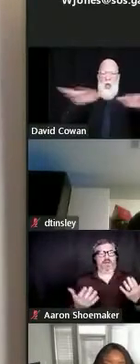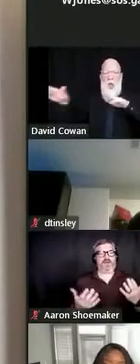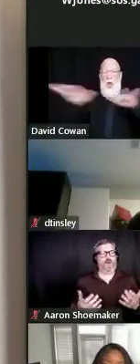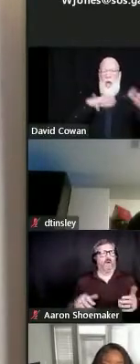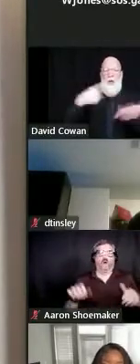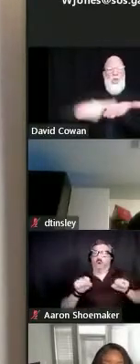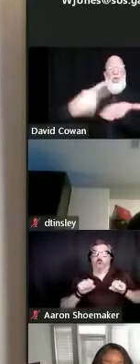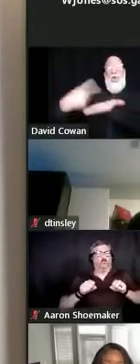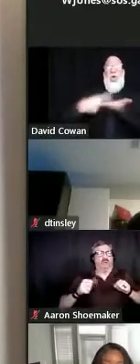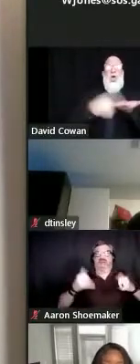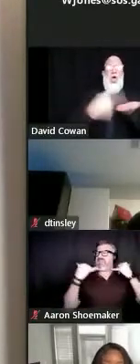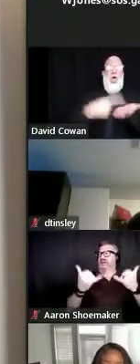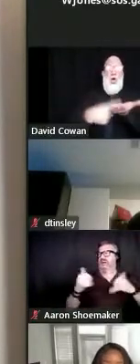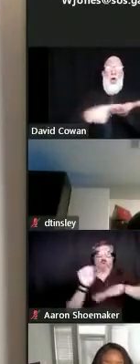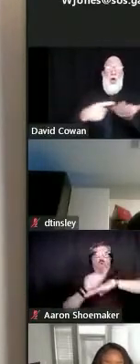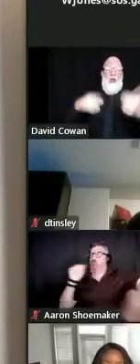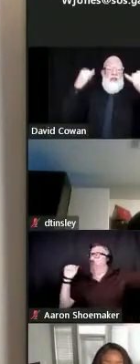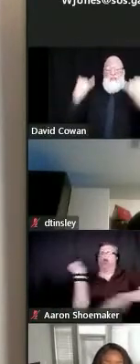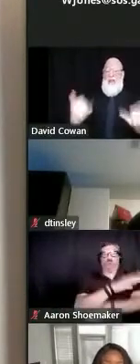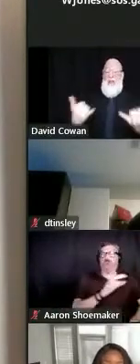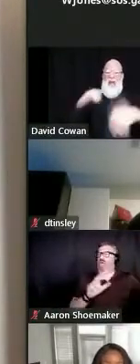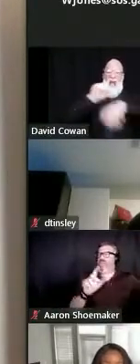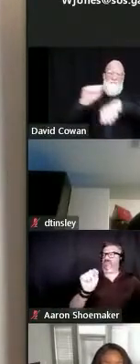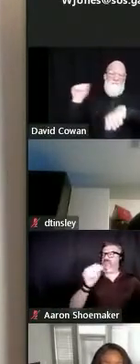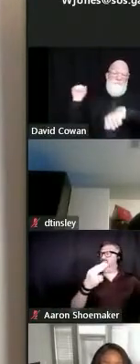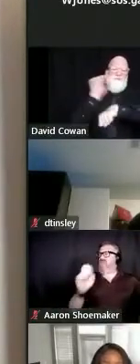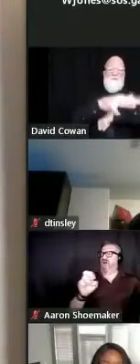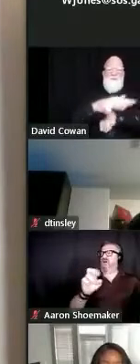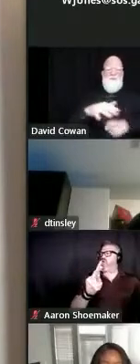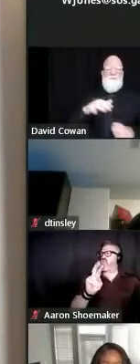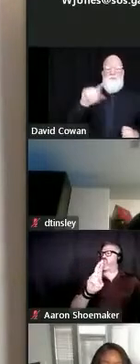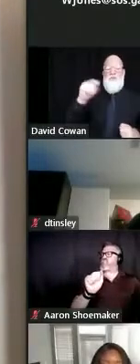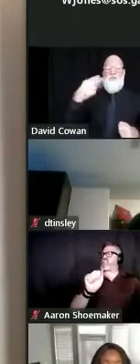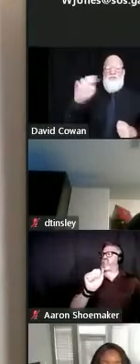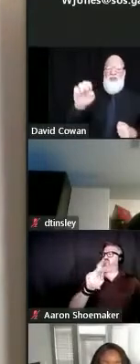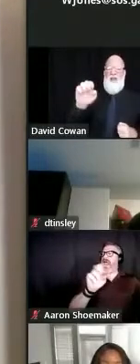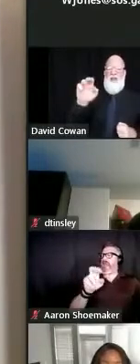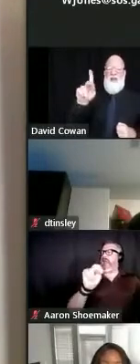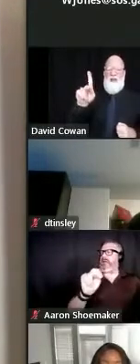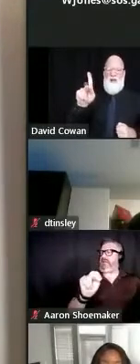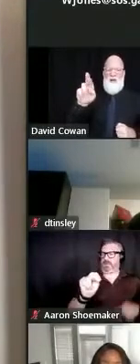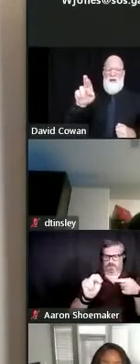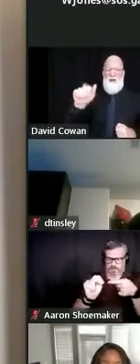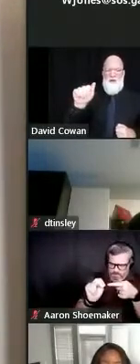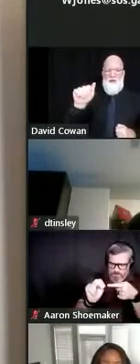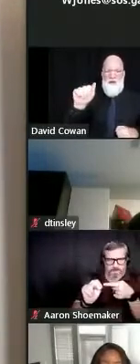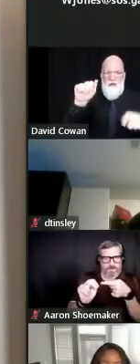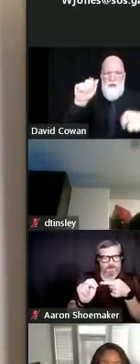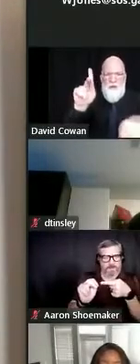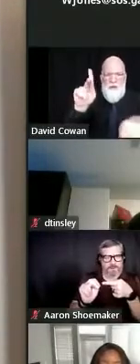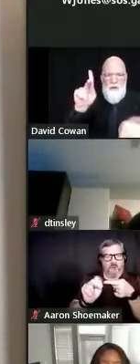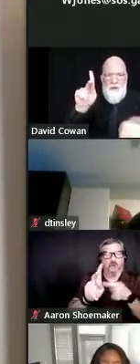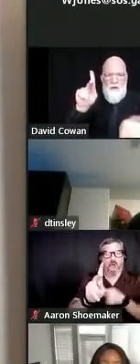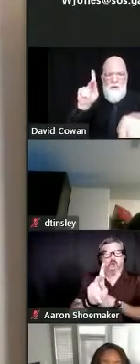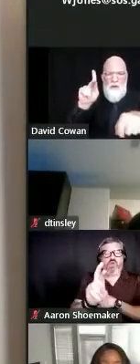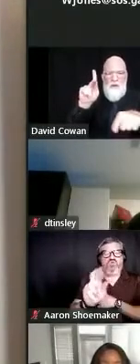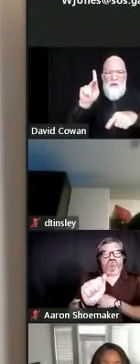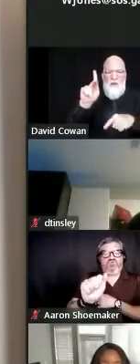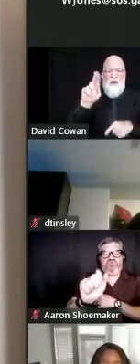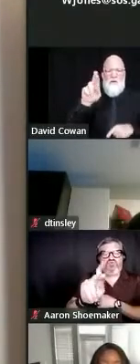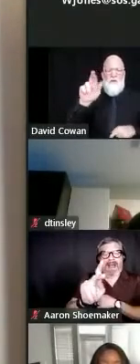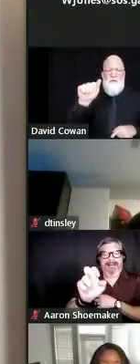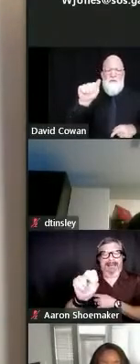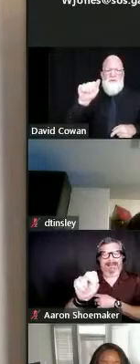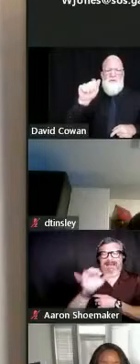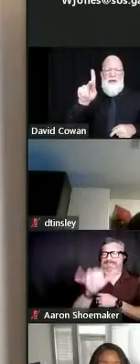the law and follow the process as we have done since the beginning we had a very successful election on November 3D we had average